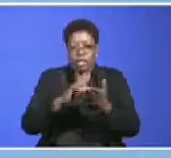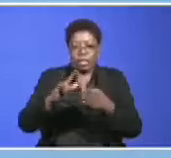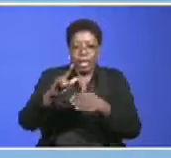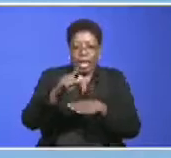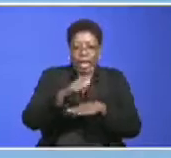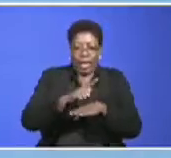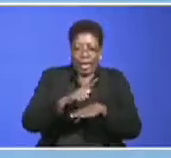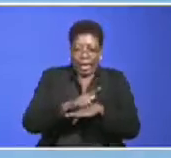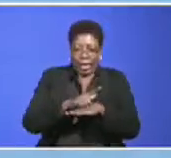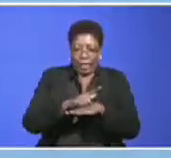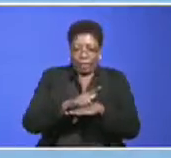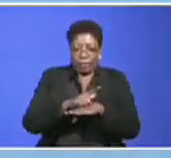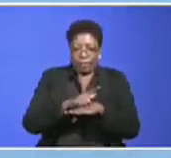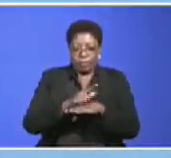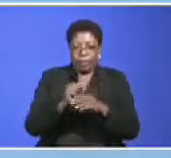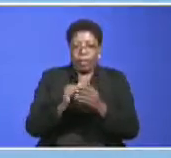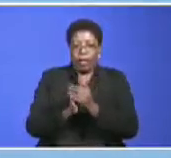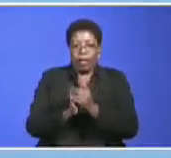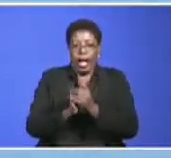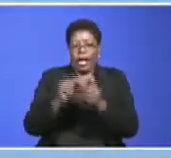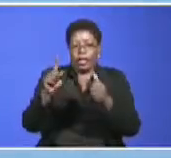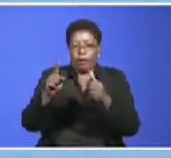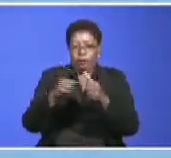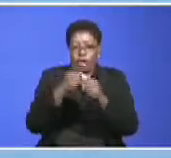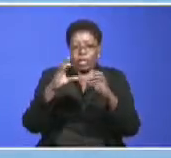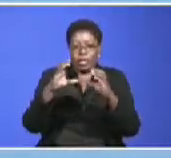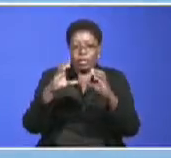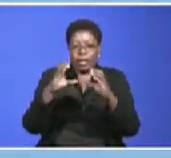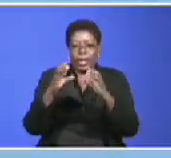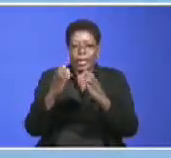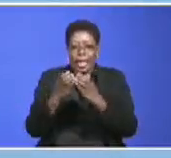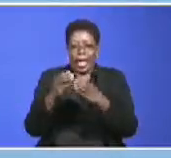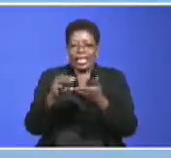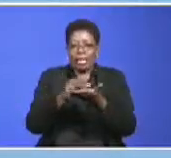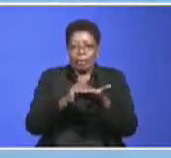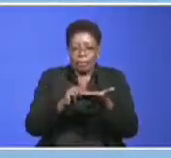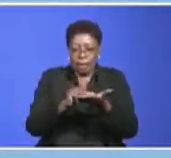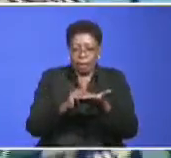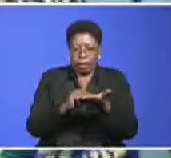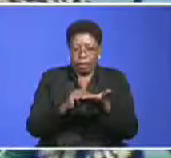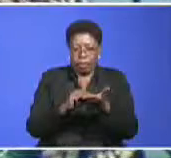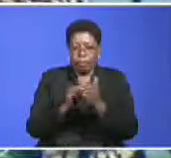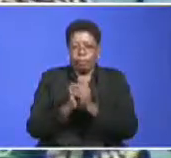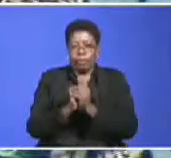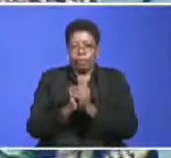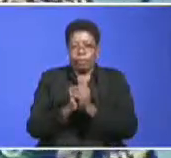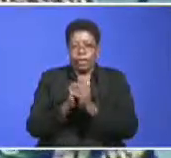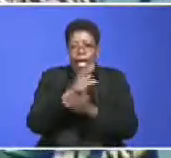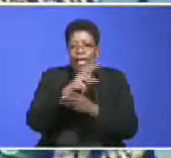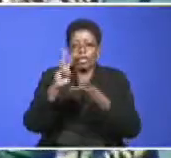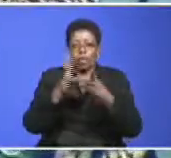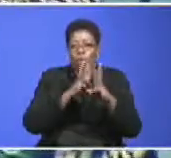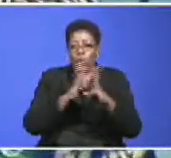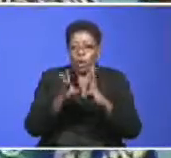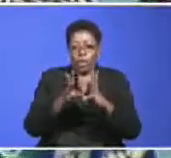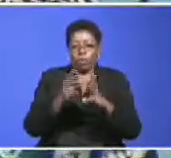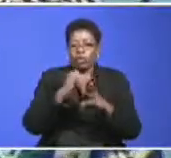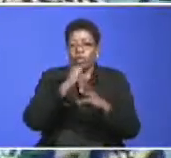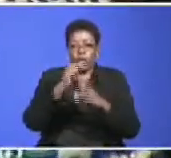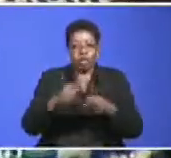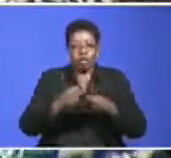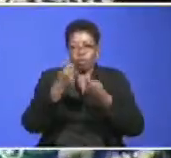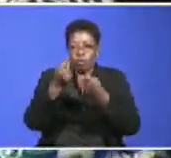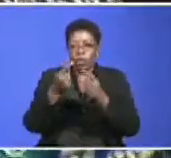ratings, along with a valid first-class medical with no limitations or waivers attached, and that weather was not a contributing